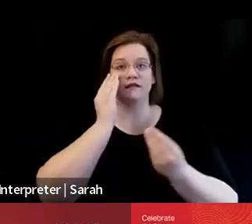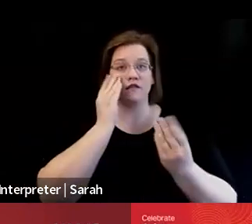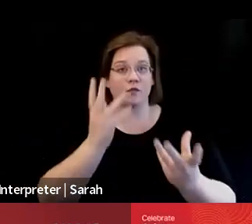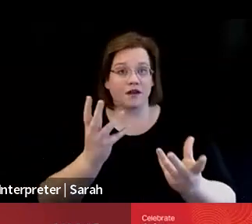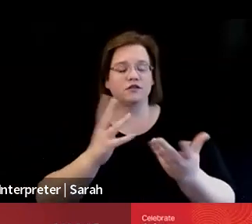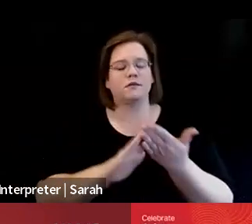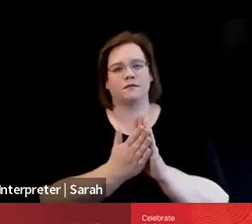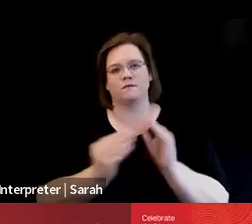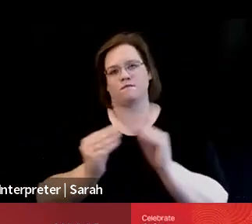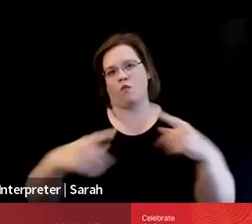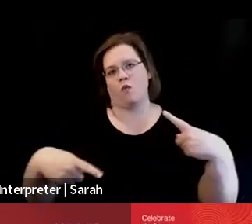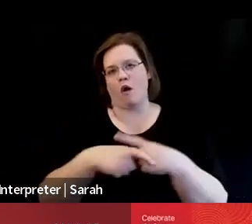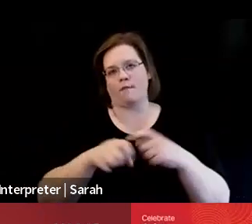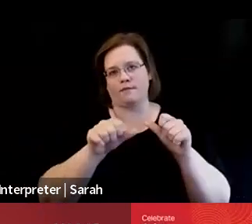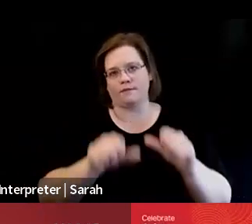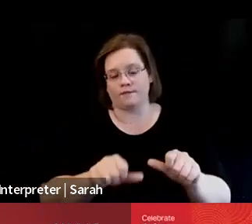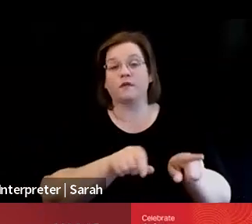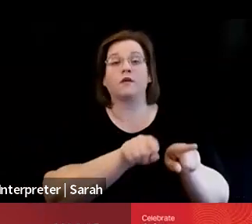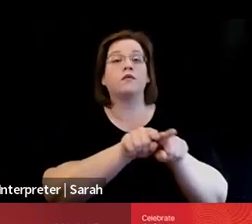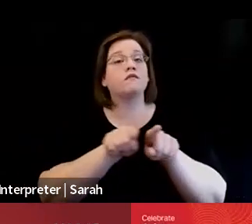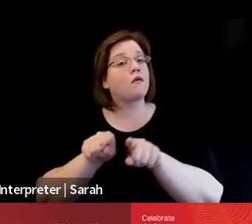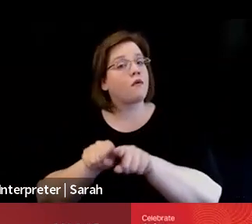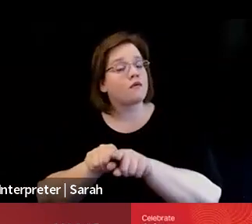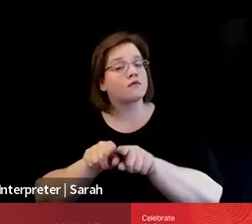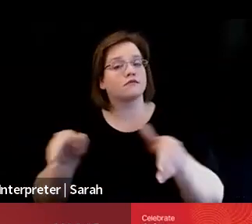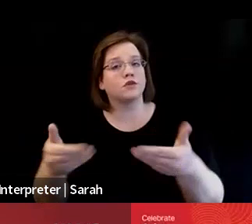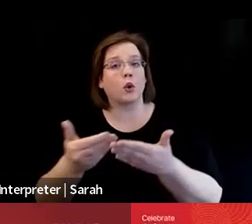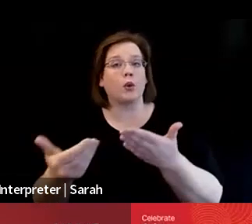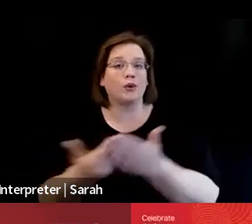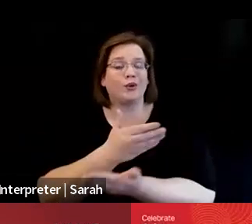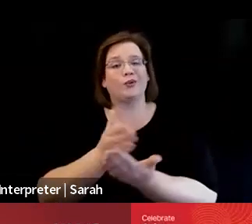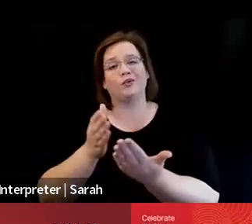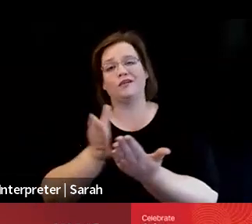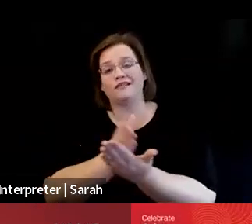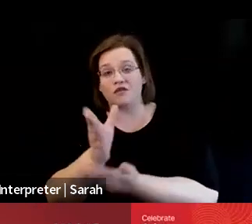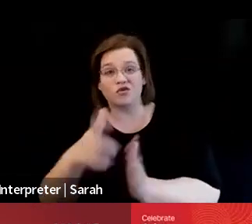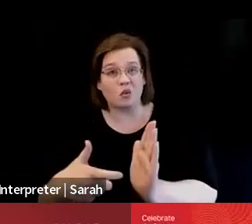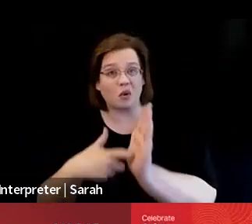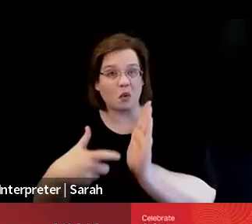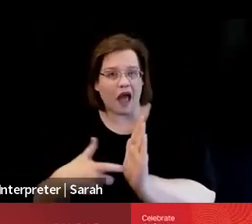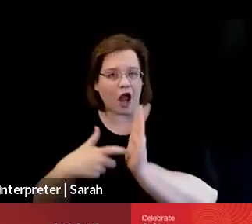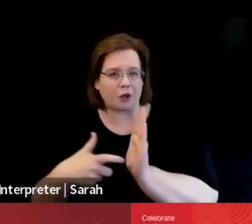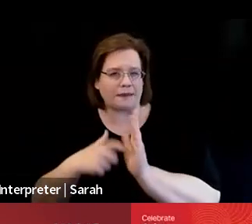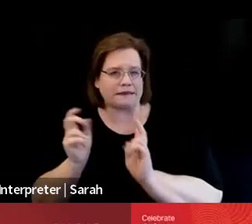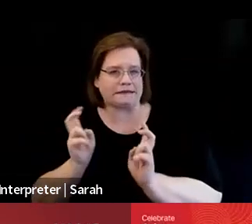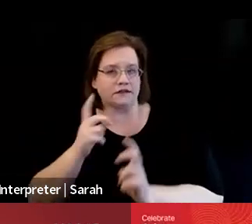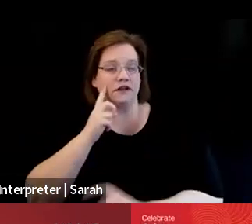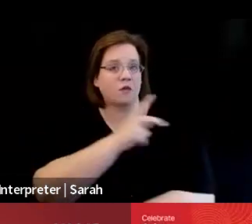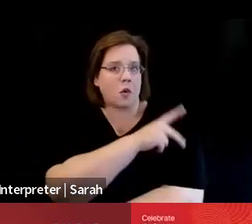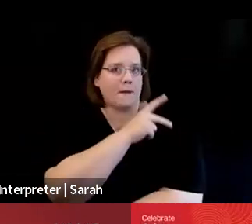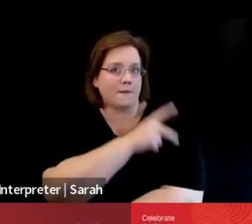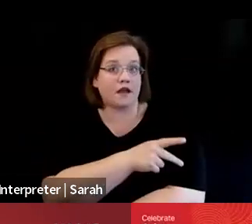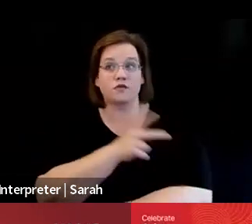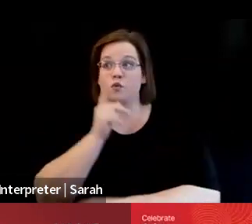make things more complicated. We've also introduced new navigational requirements, if you will, for patients, right? Or